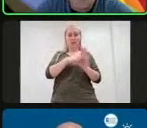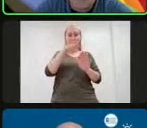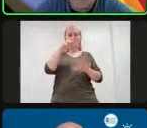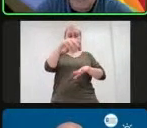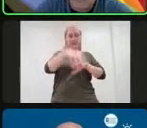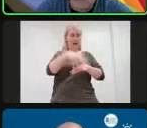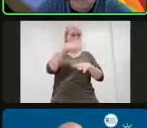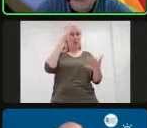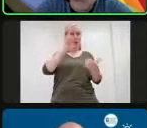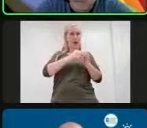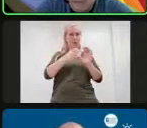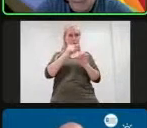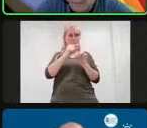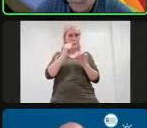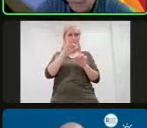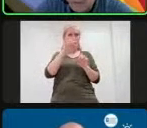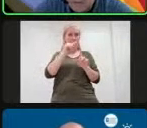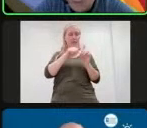word it, but just kind of give you